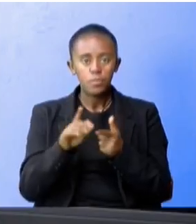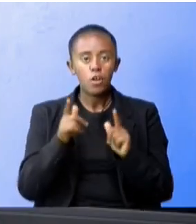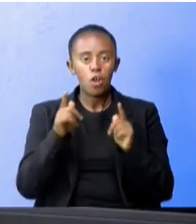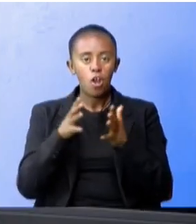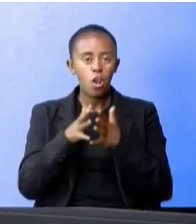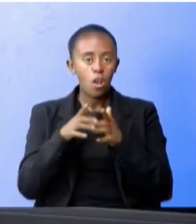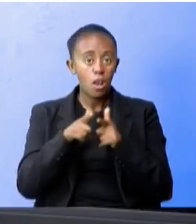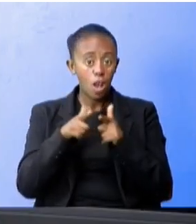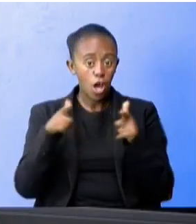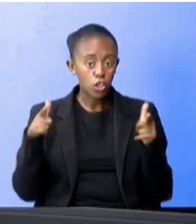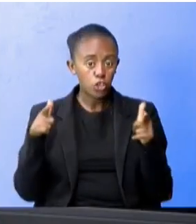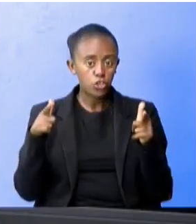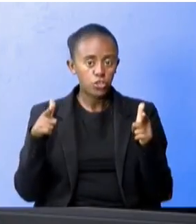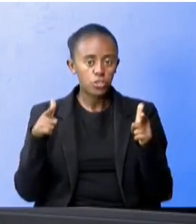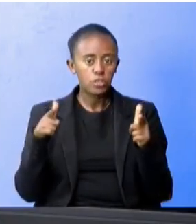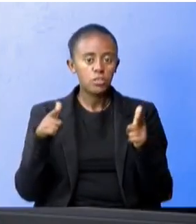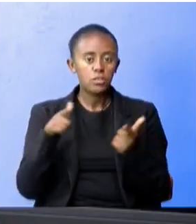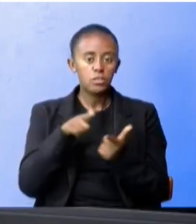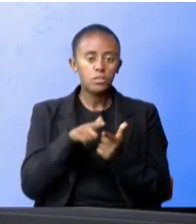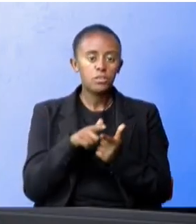large,